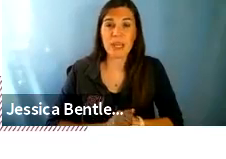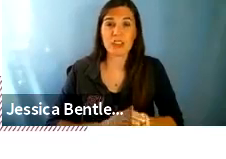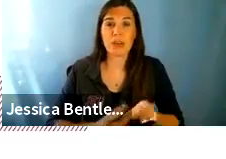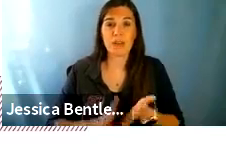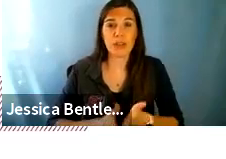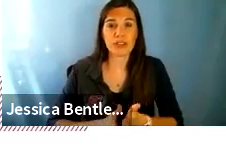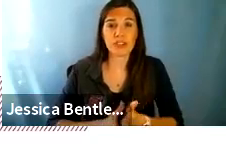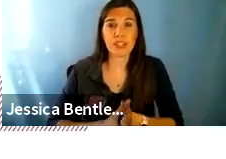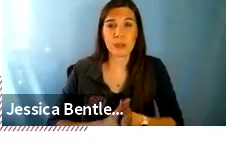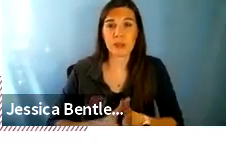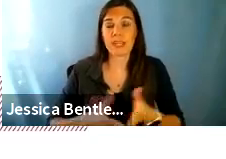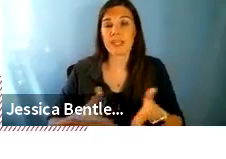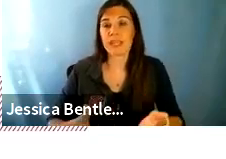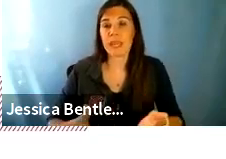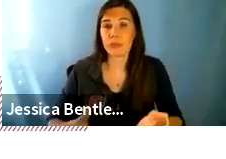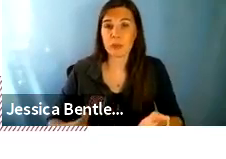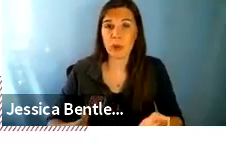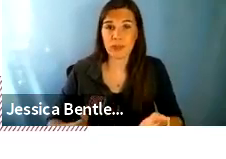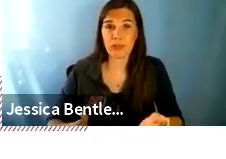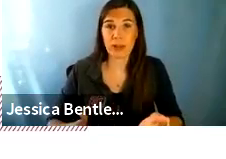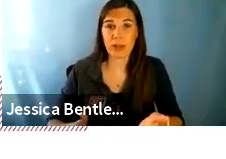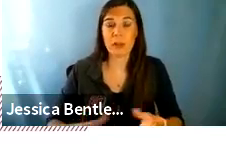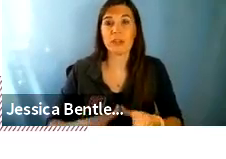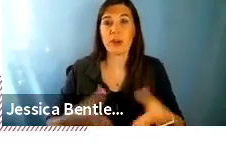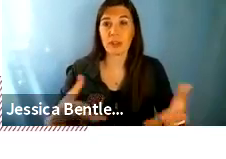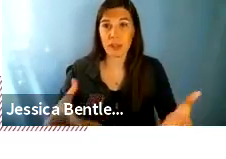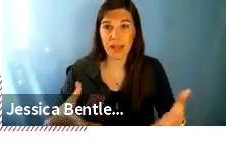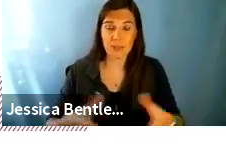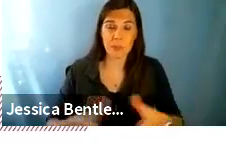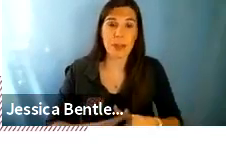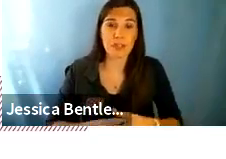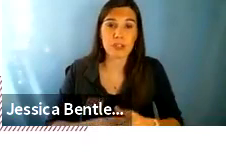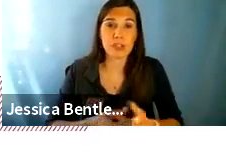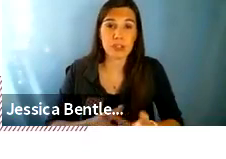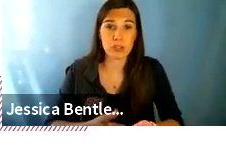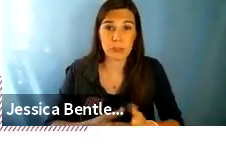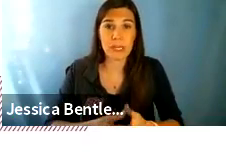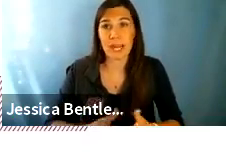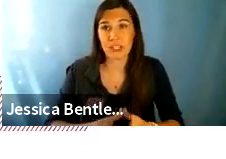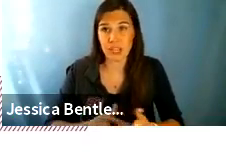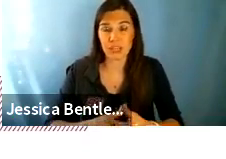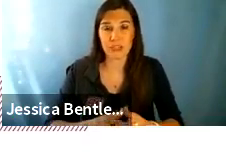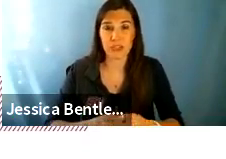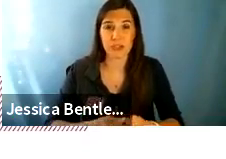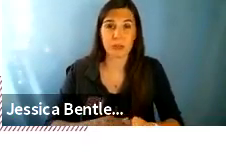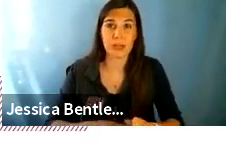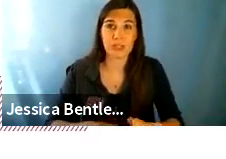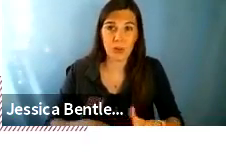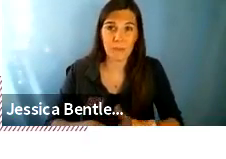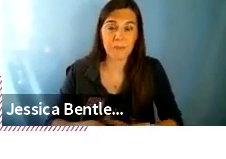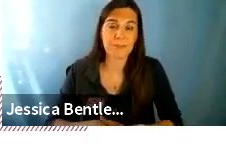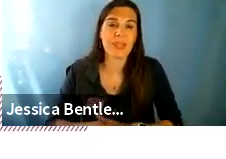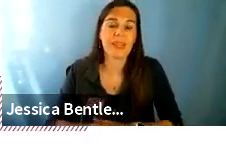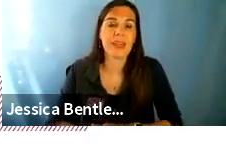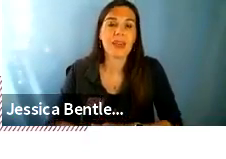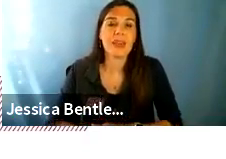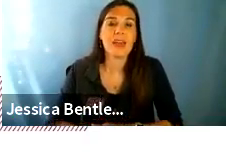interpreting. So if you're interested in working in the K-12 environment, we do have a class that prepares you to be an educational interpreter as